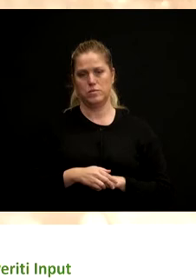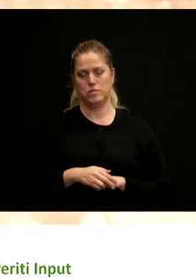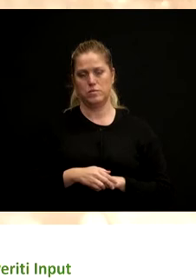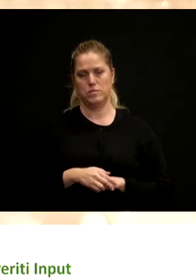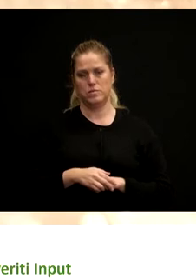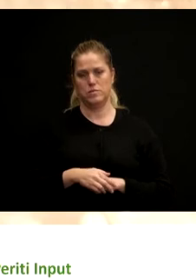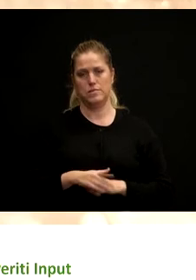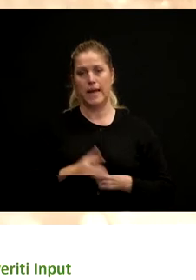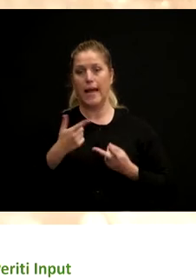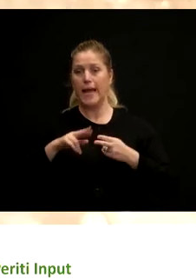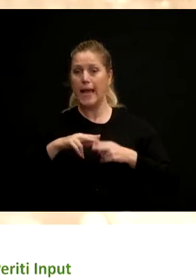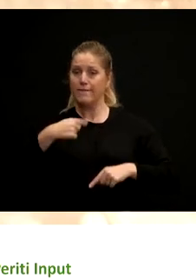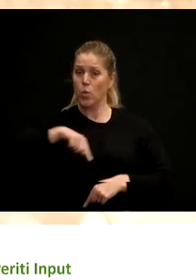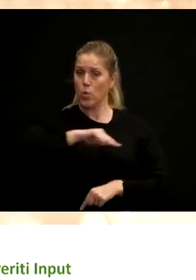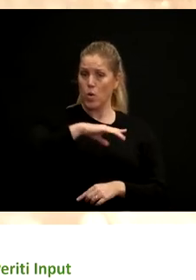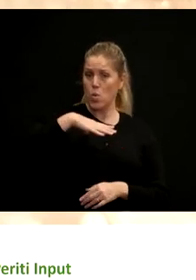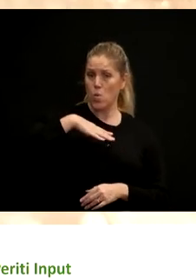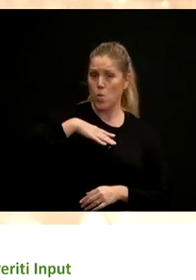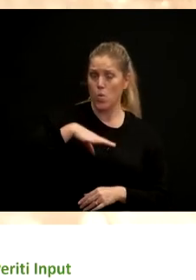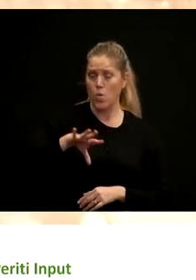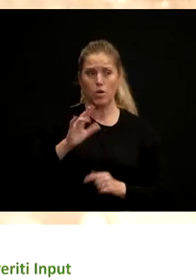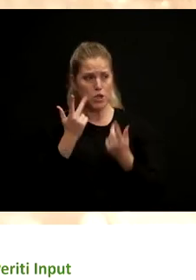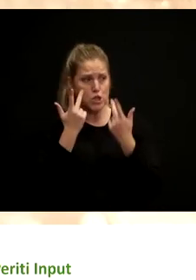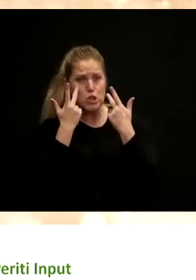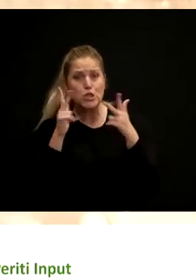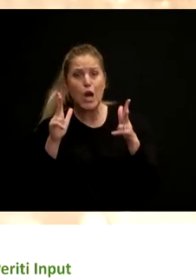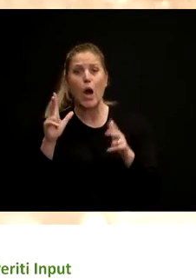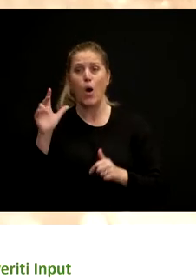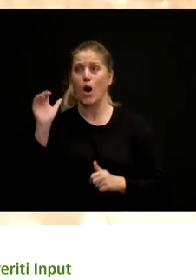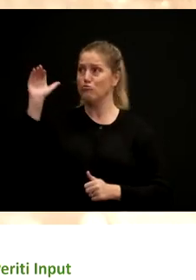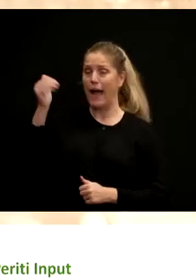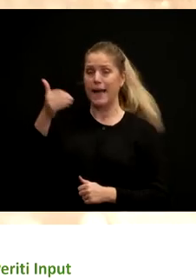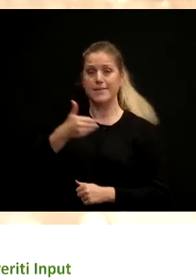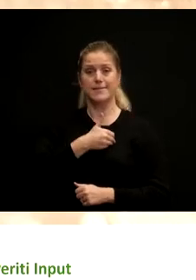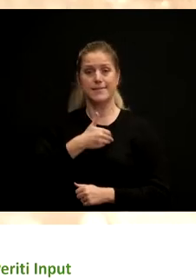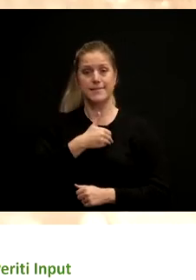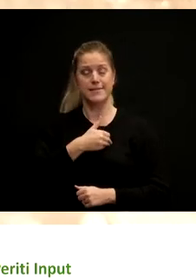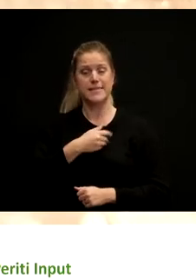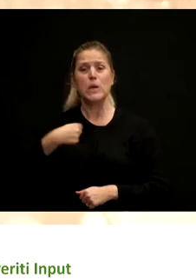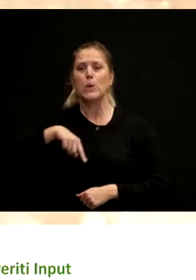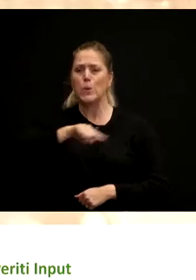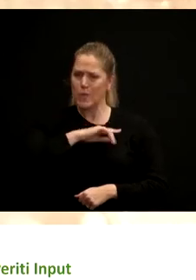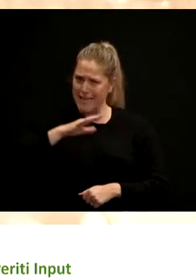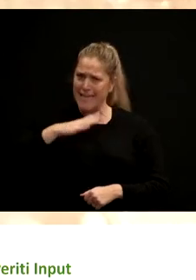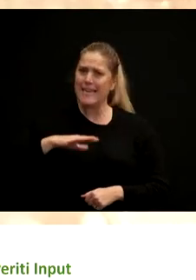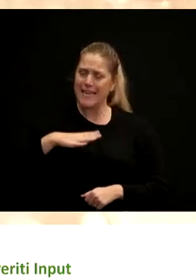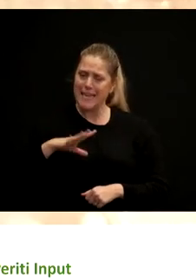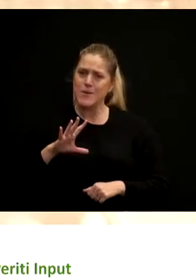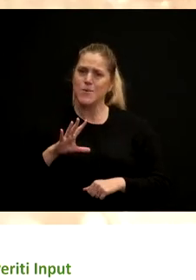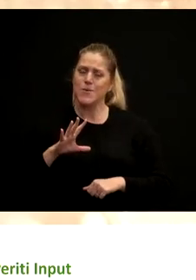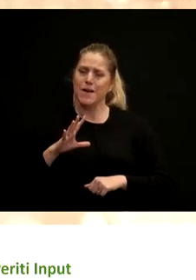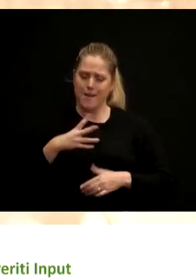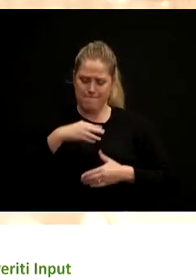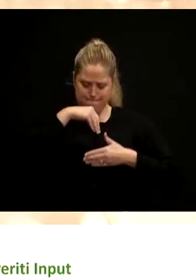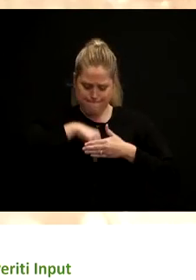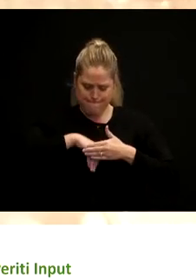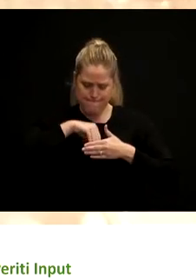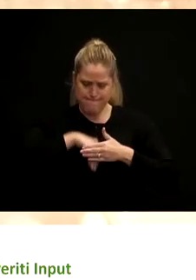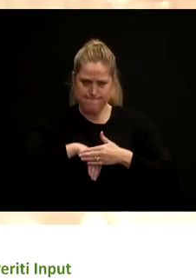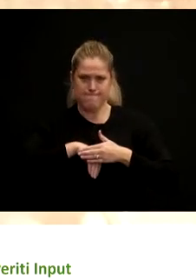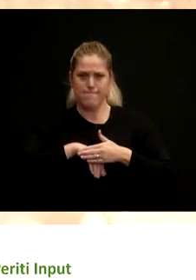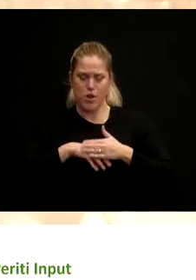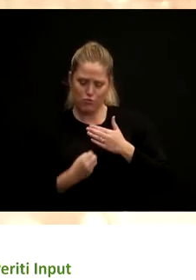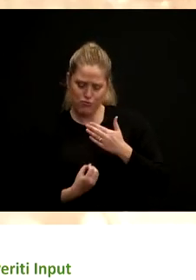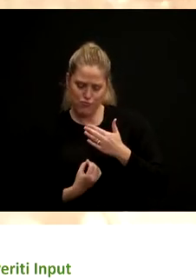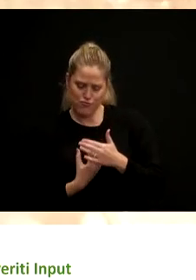be a community that manifests grace, we need to be nurtured in grace. And that gets to